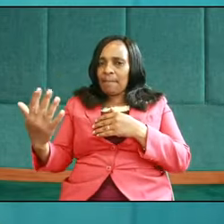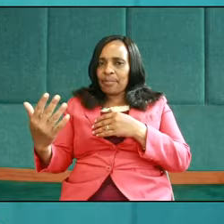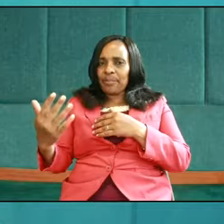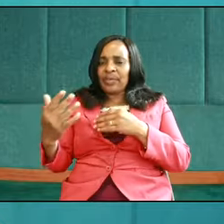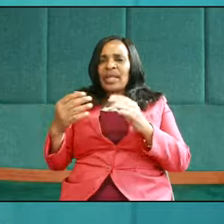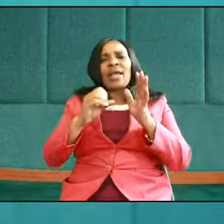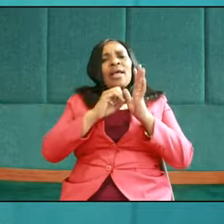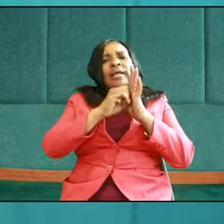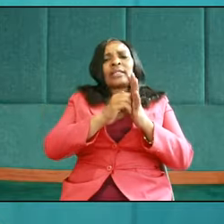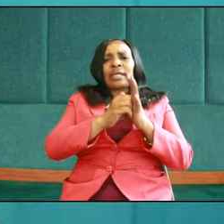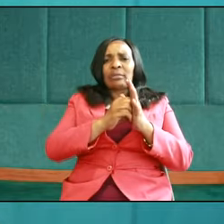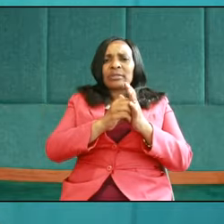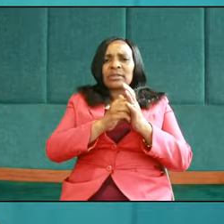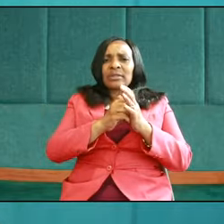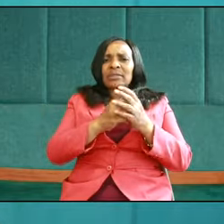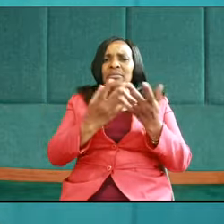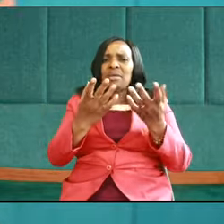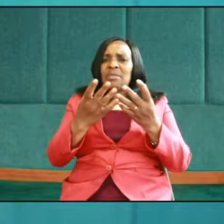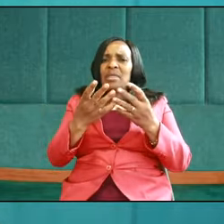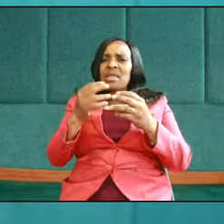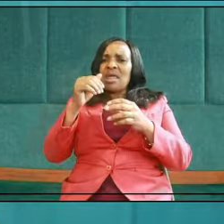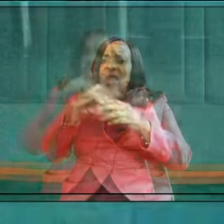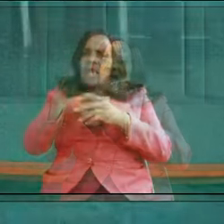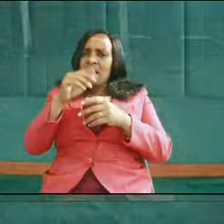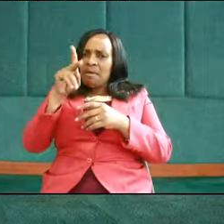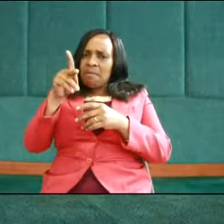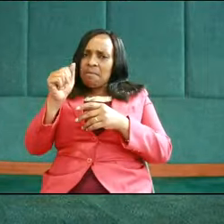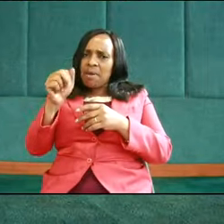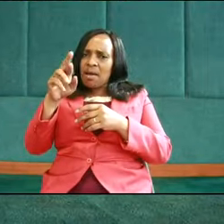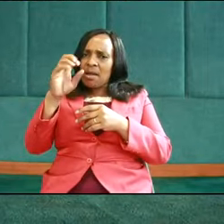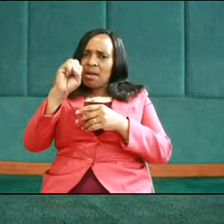of palsied arms in the Bible that you can see?